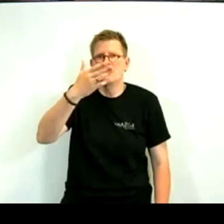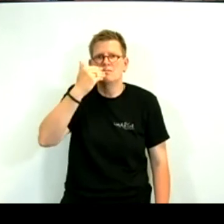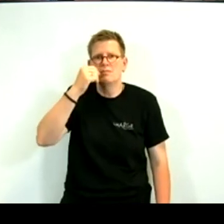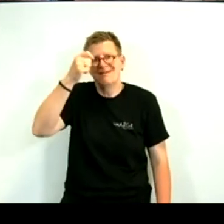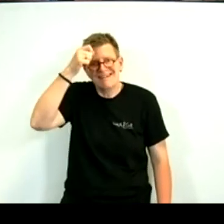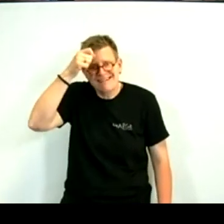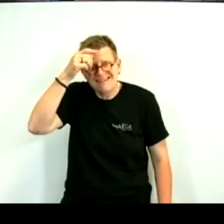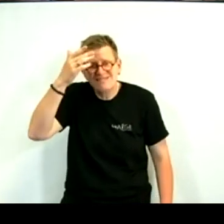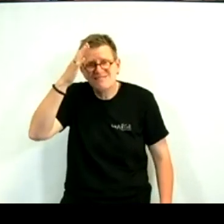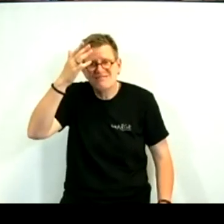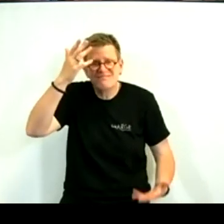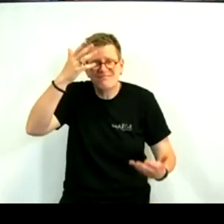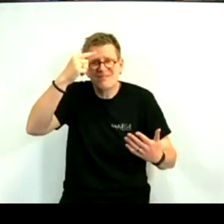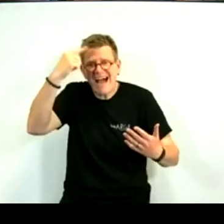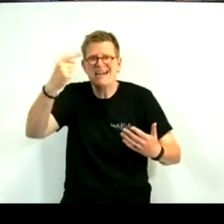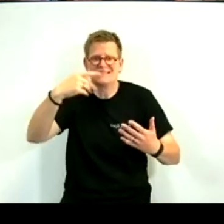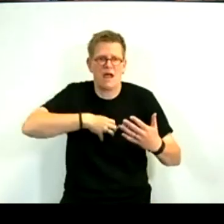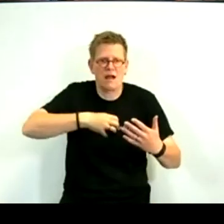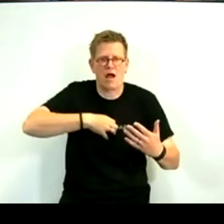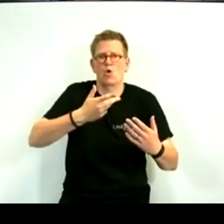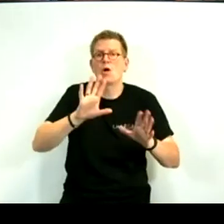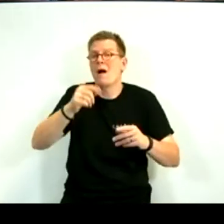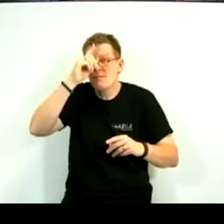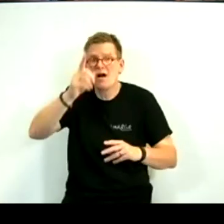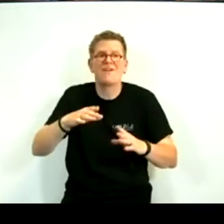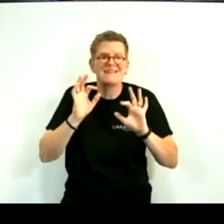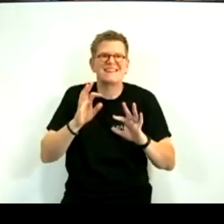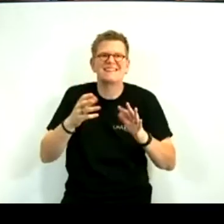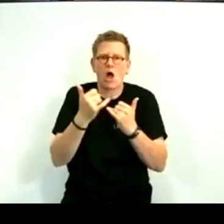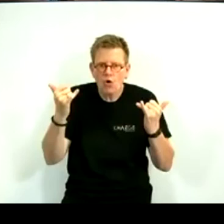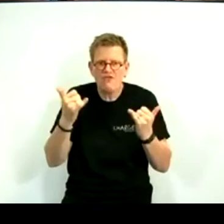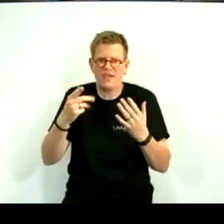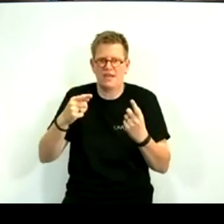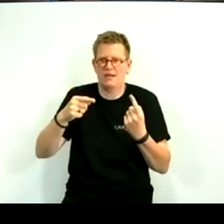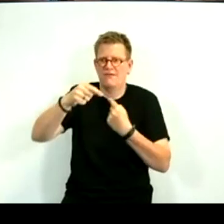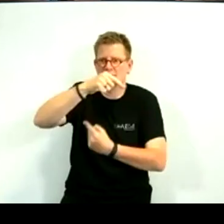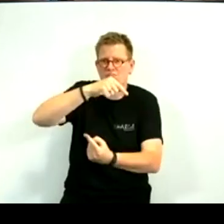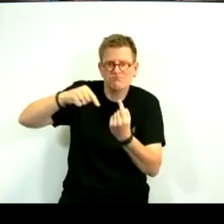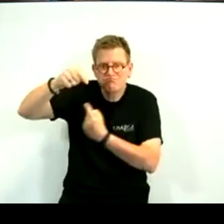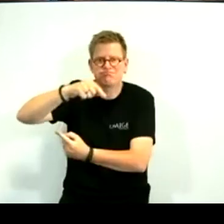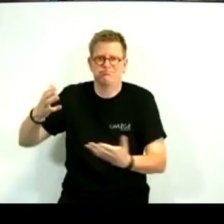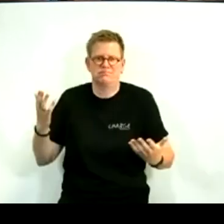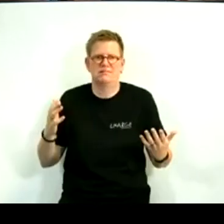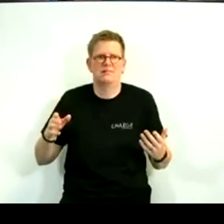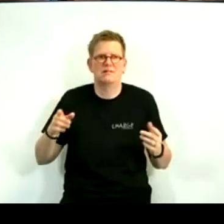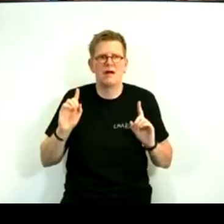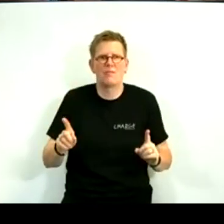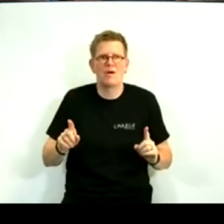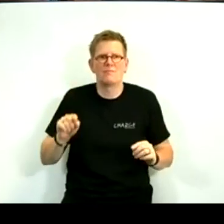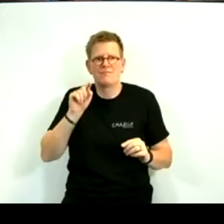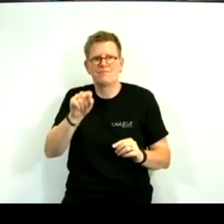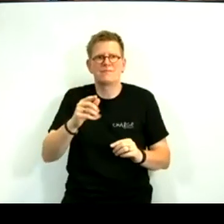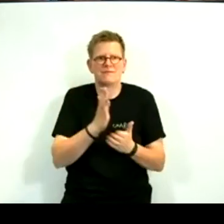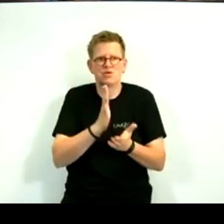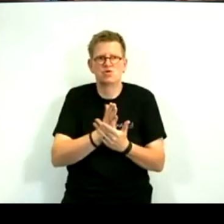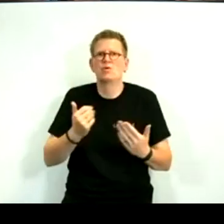for them. And not surprisingly, this is all about them, not about us. And whilst I'm